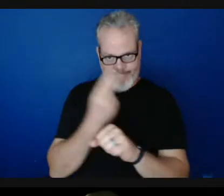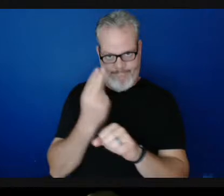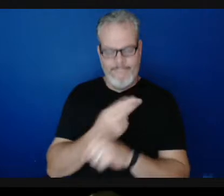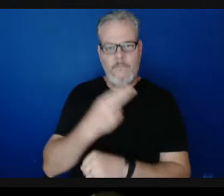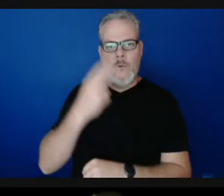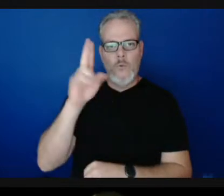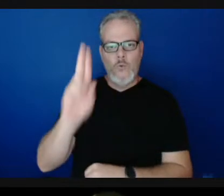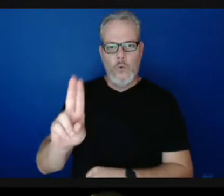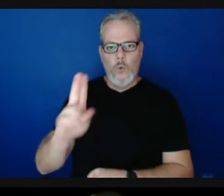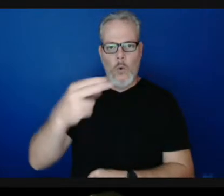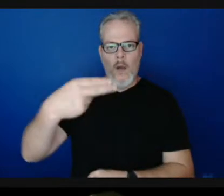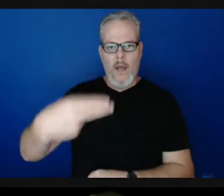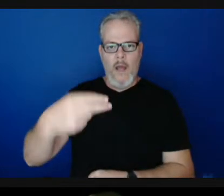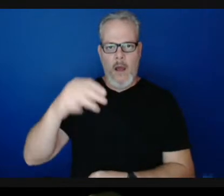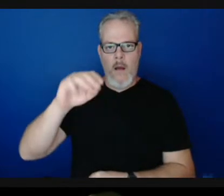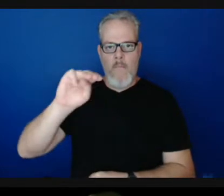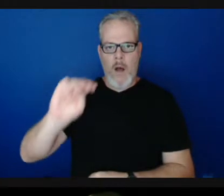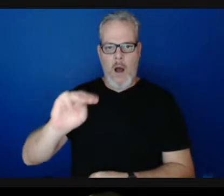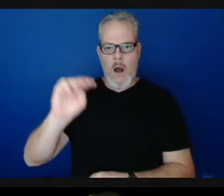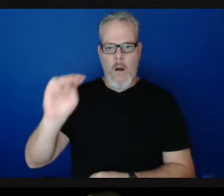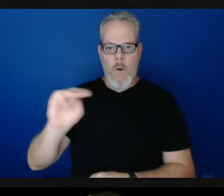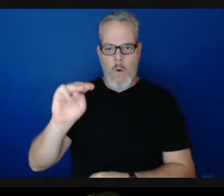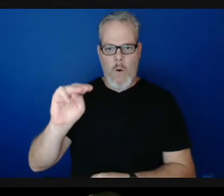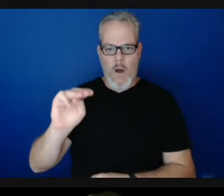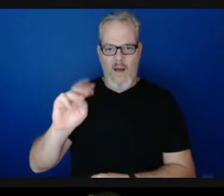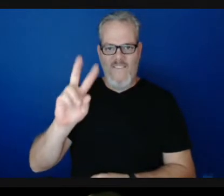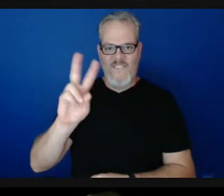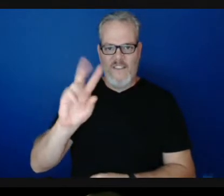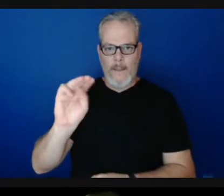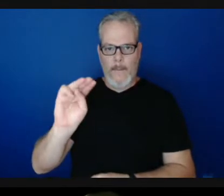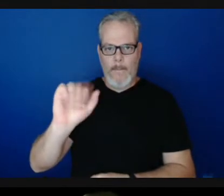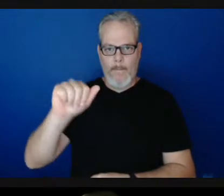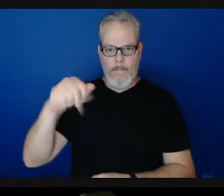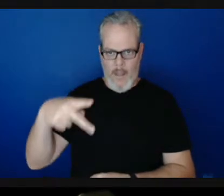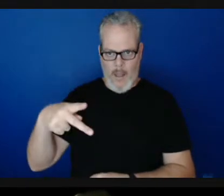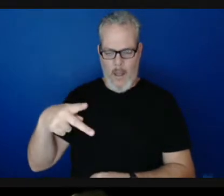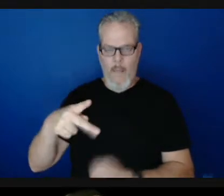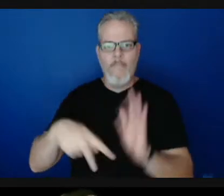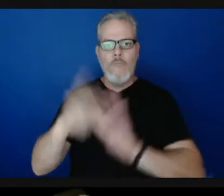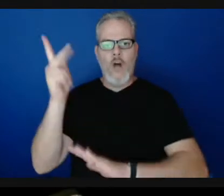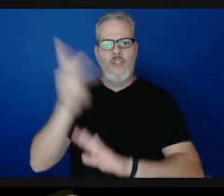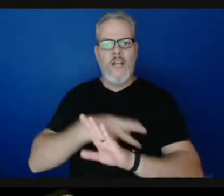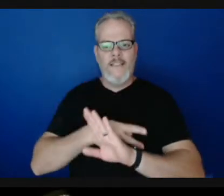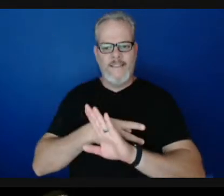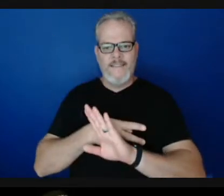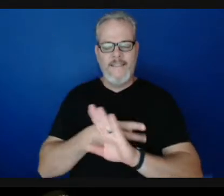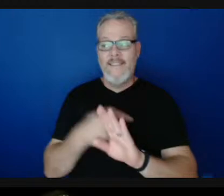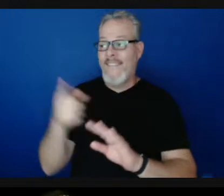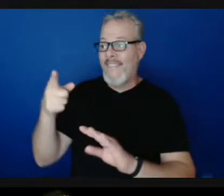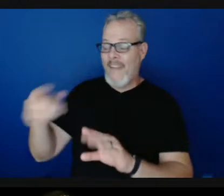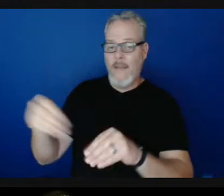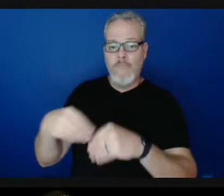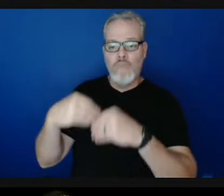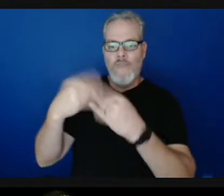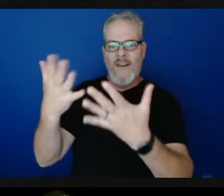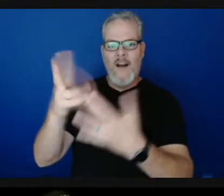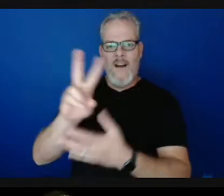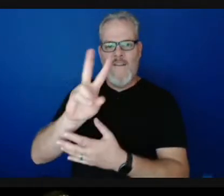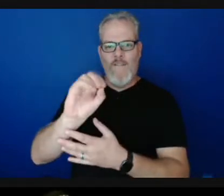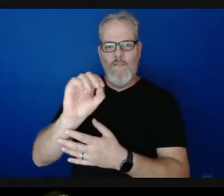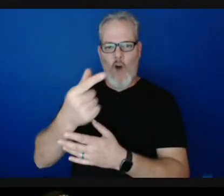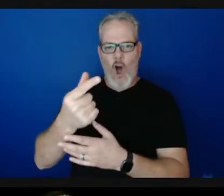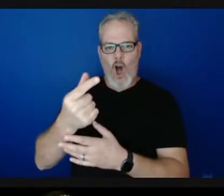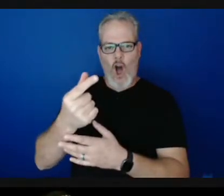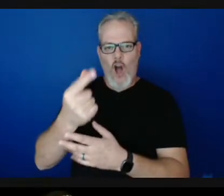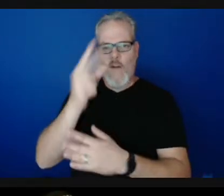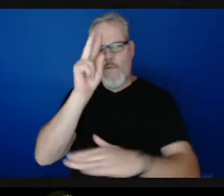Manoa VMAP project here, and they offer a VOG forecast dashboard,